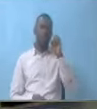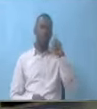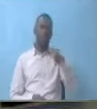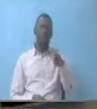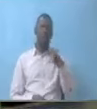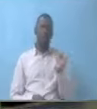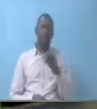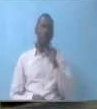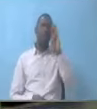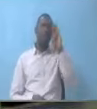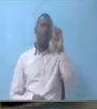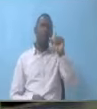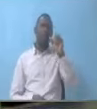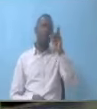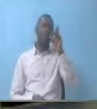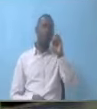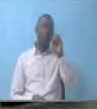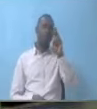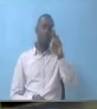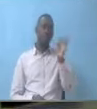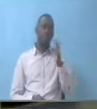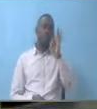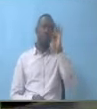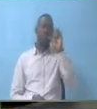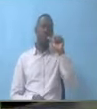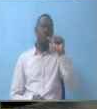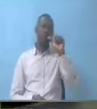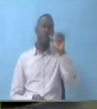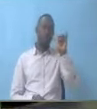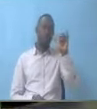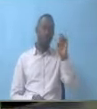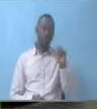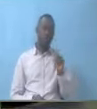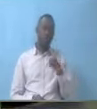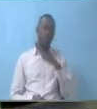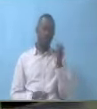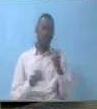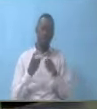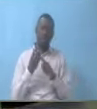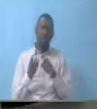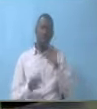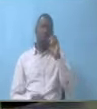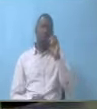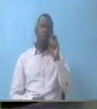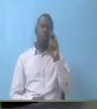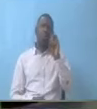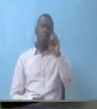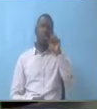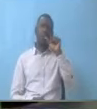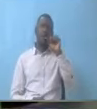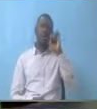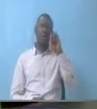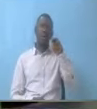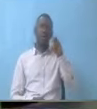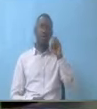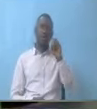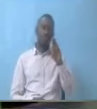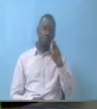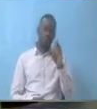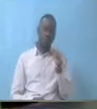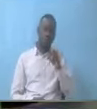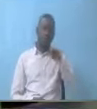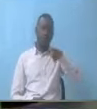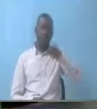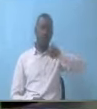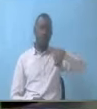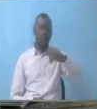Ousseynou Ndiaye. A lot of these people. Ñu bari sax ñu mel non. Appeared to have been targeted. Ku melni ñom dal ñom lañ tégon bout rek fopalel.